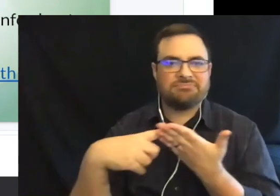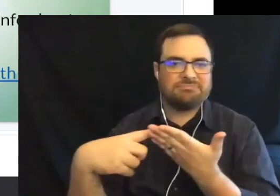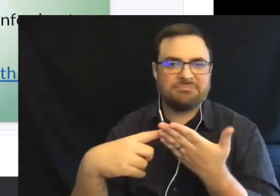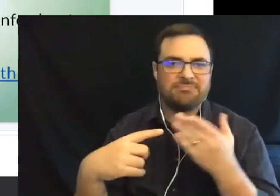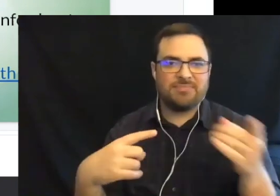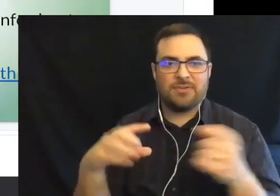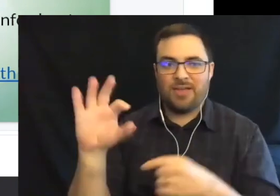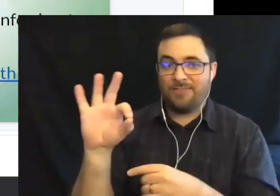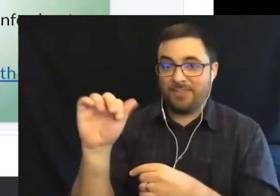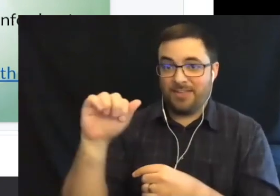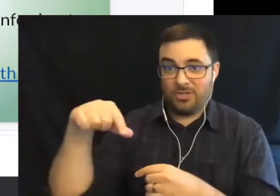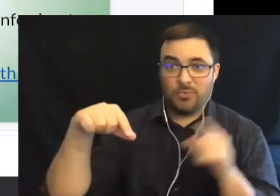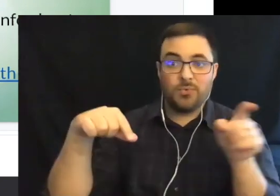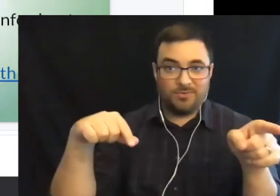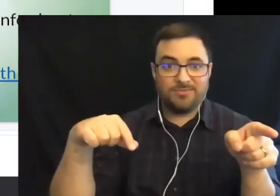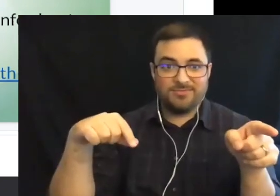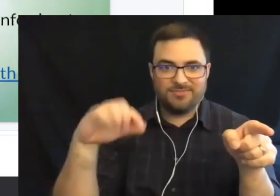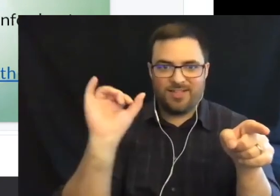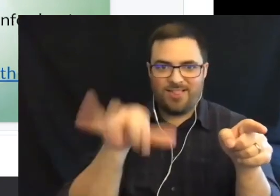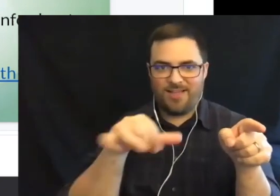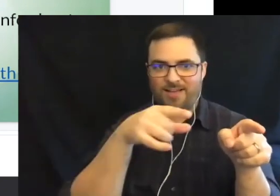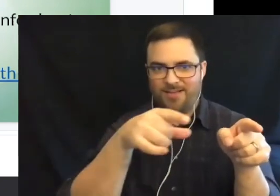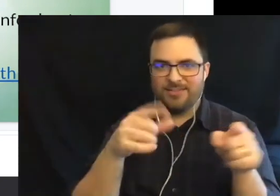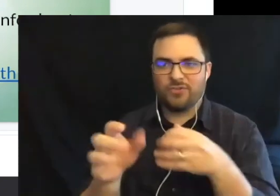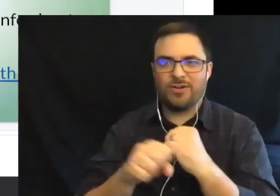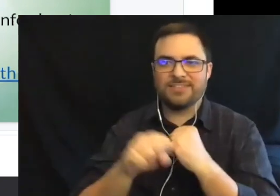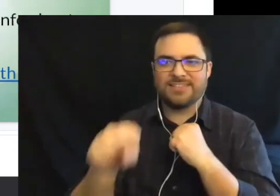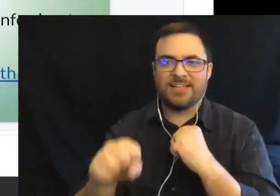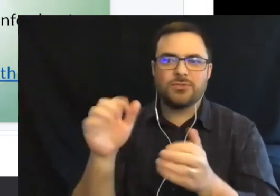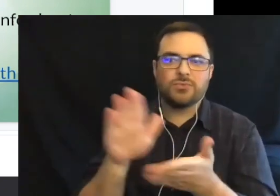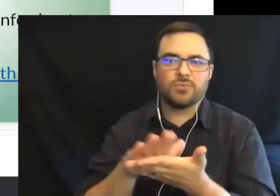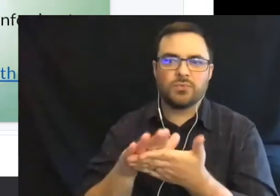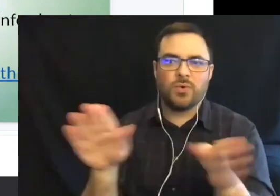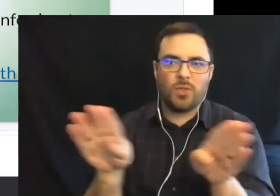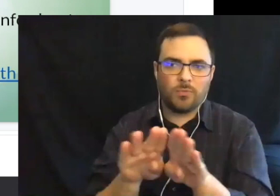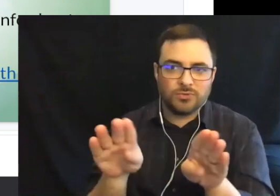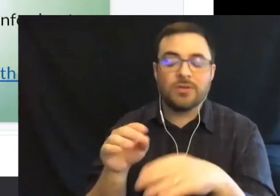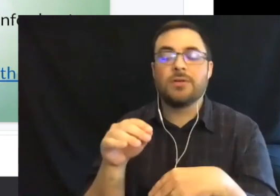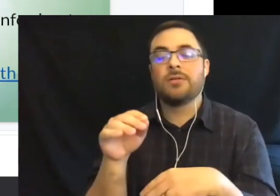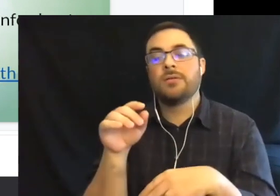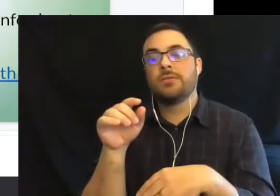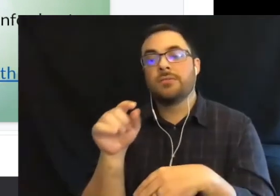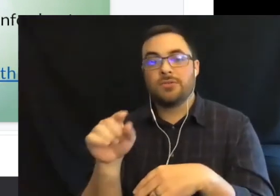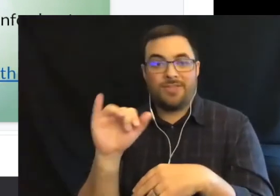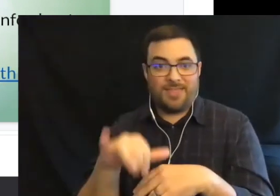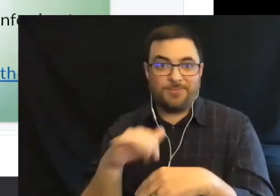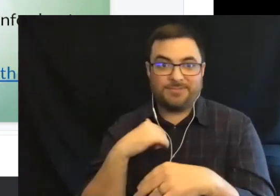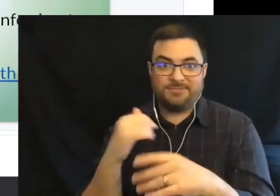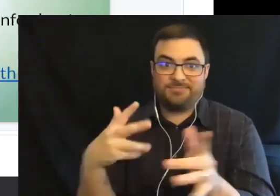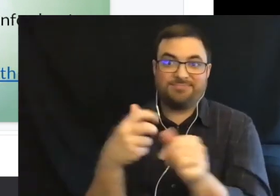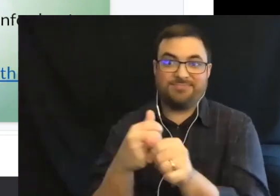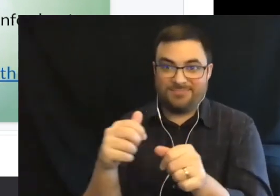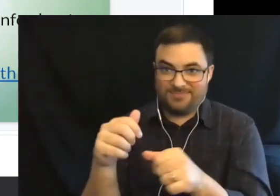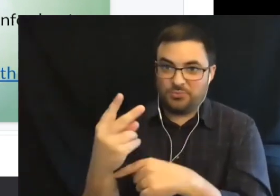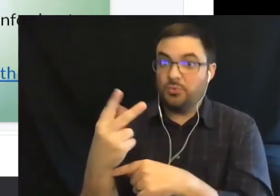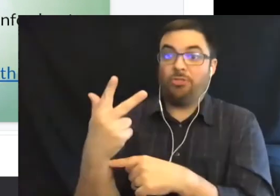that FAQ. That's this document, extended school closure due to COVID. So again, this one was actually updated 2 or 3 times in